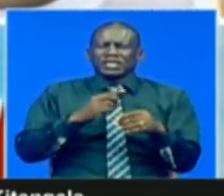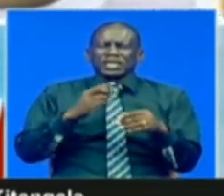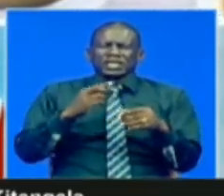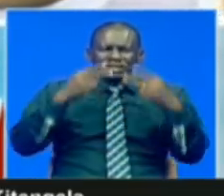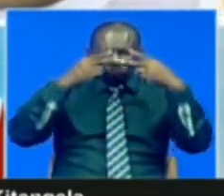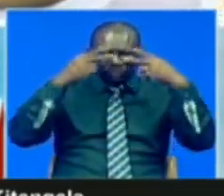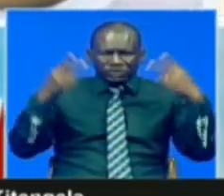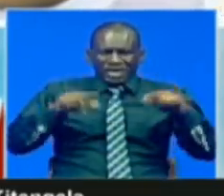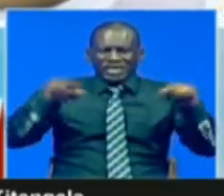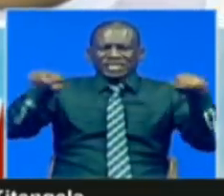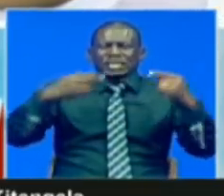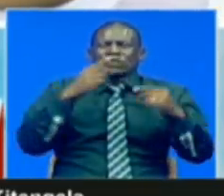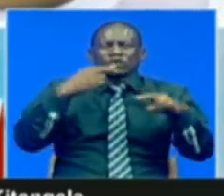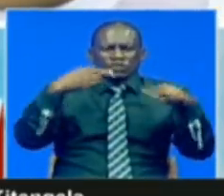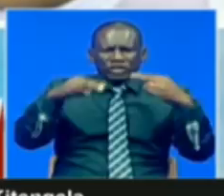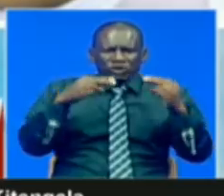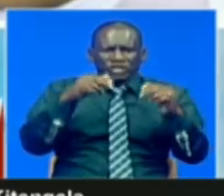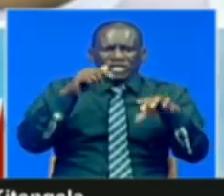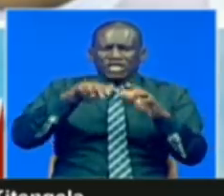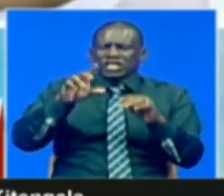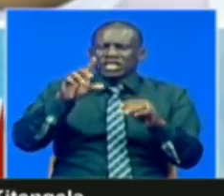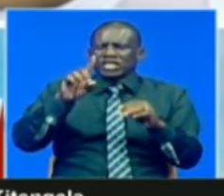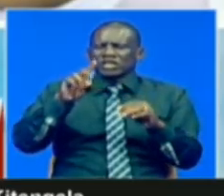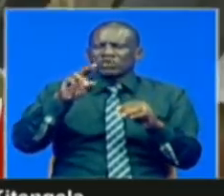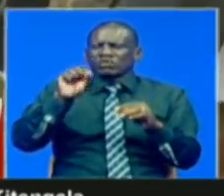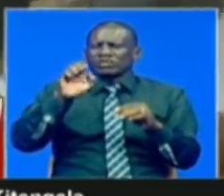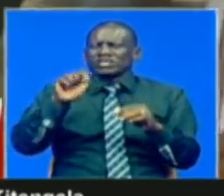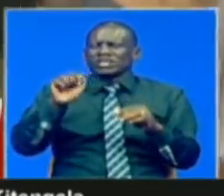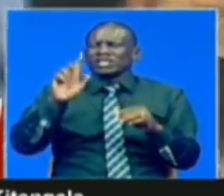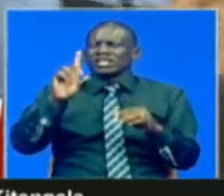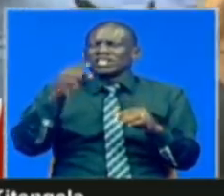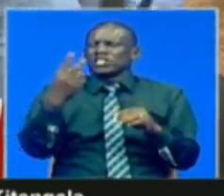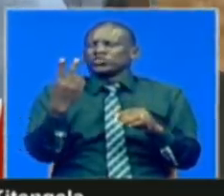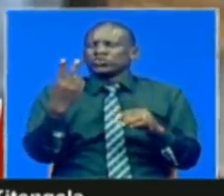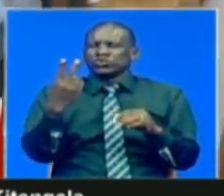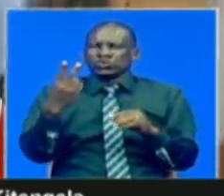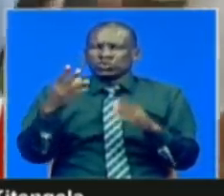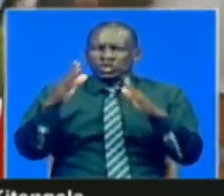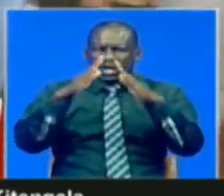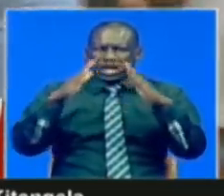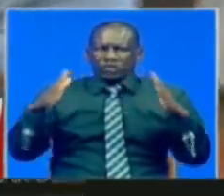of the restaurants within the Dusit D2 complex.